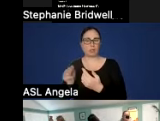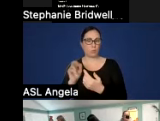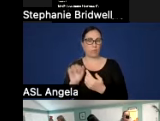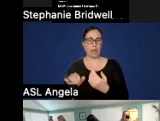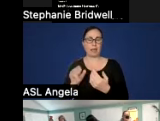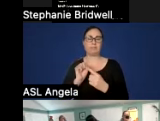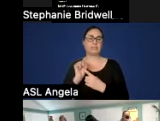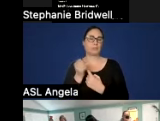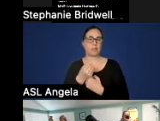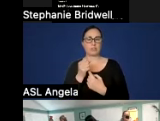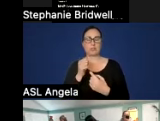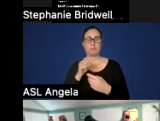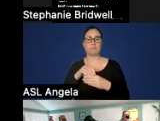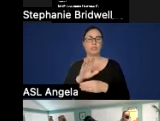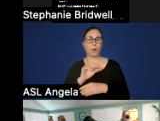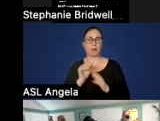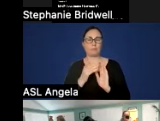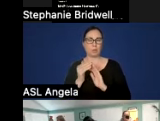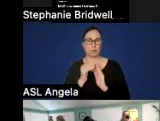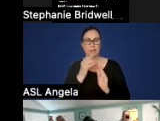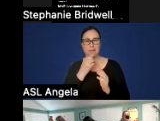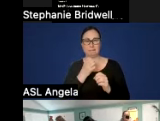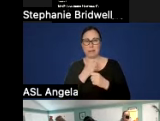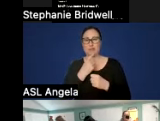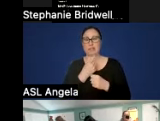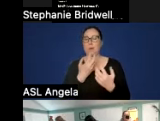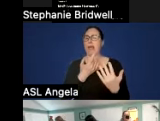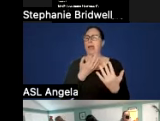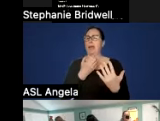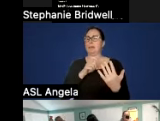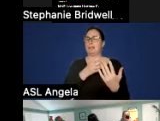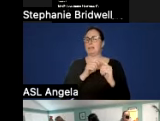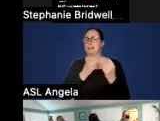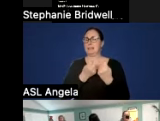your community that made you say, wait a minute, we need to get a team of people together.